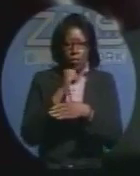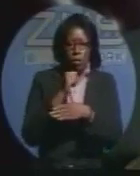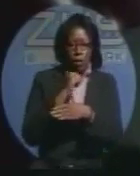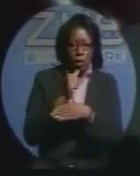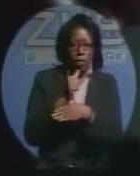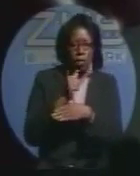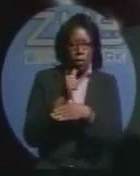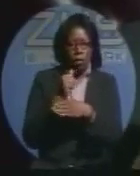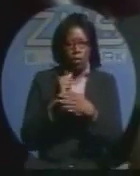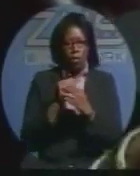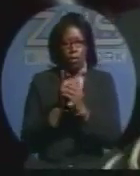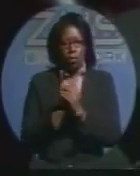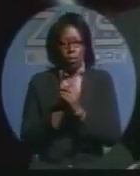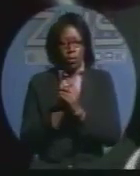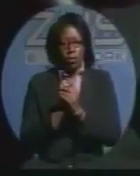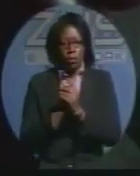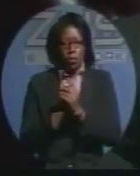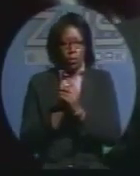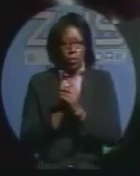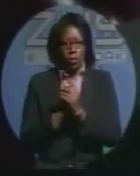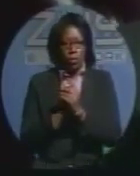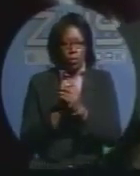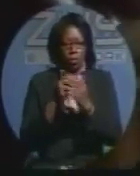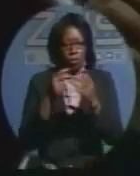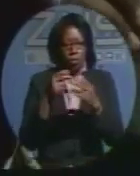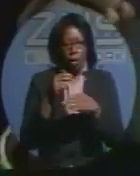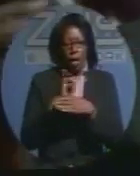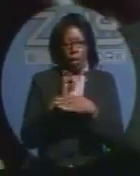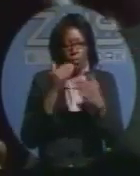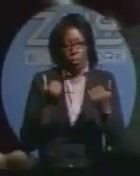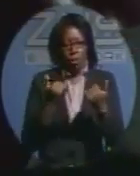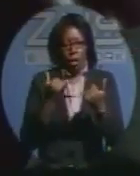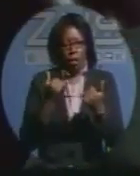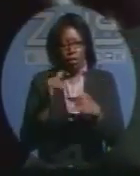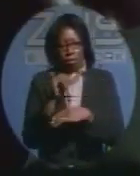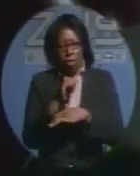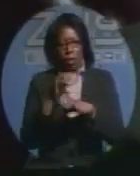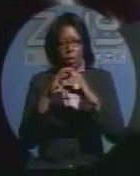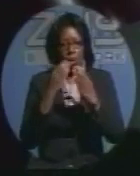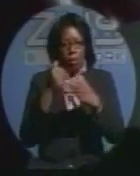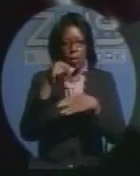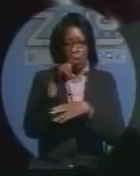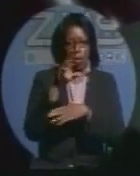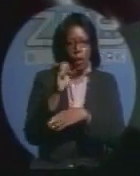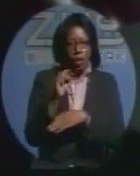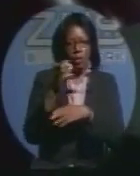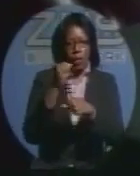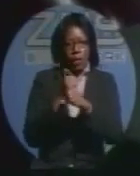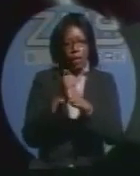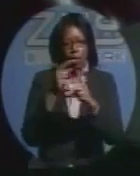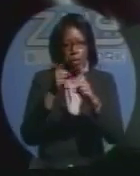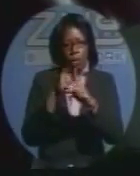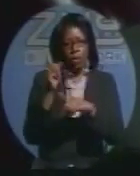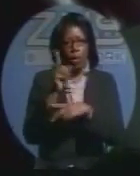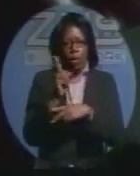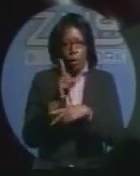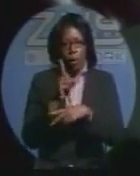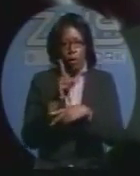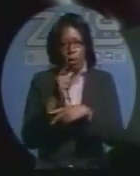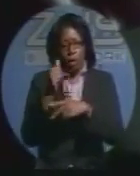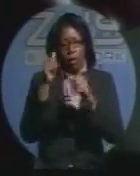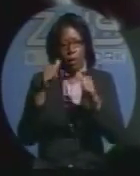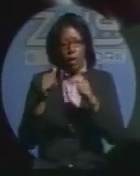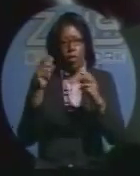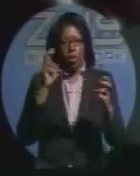They're not as mechanized as you would have companies in the U.S. or in the developed world, but they are getting to a point now where they can